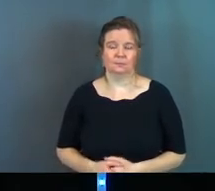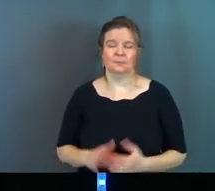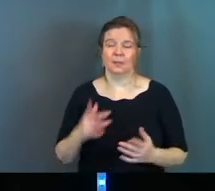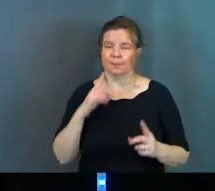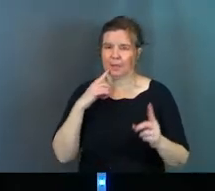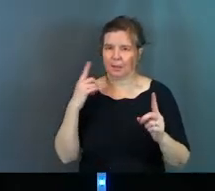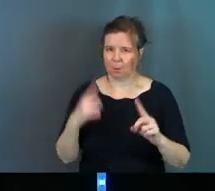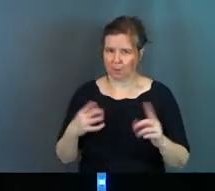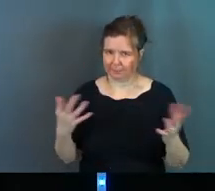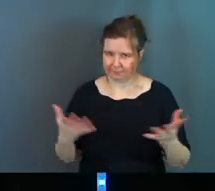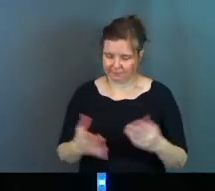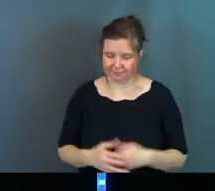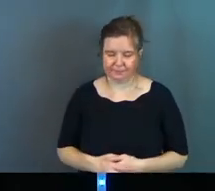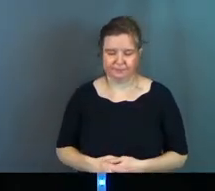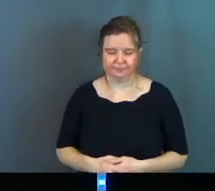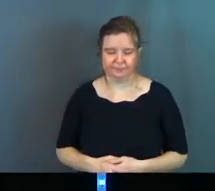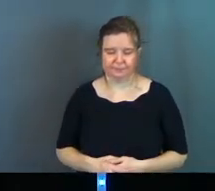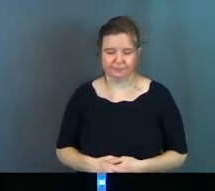Here's my point.